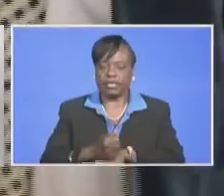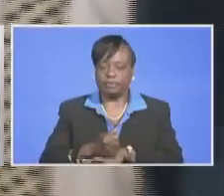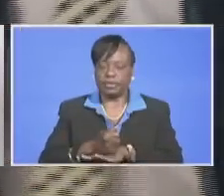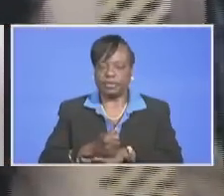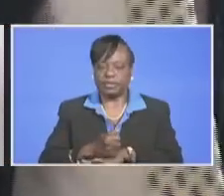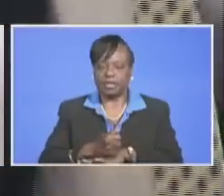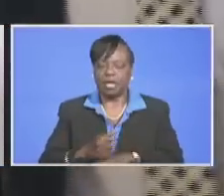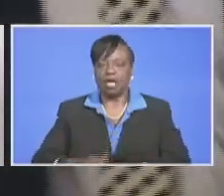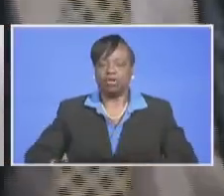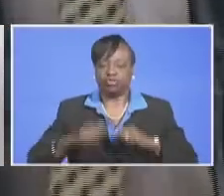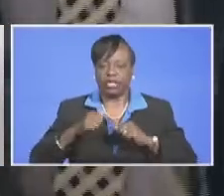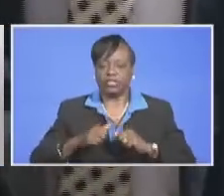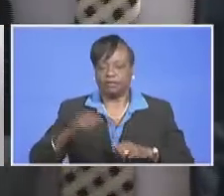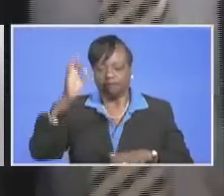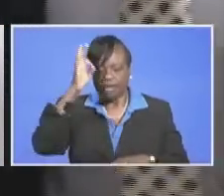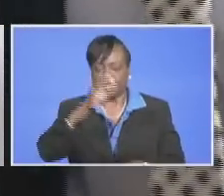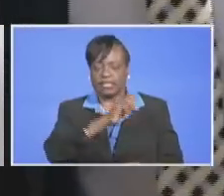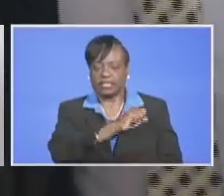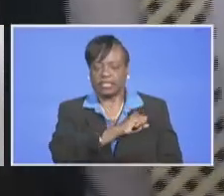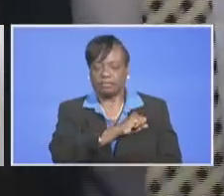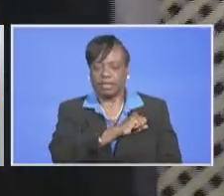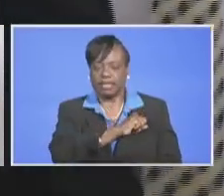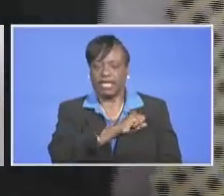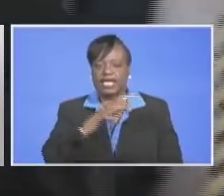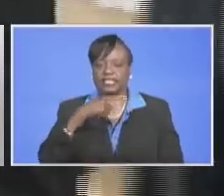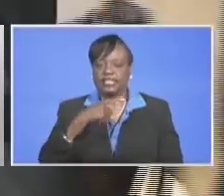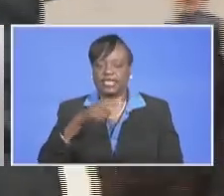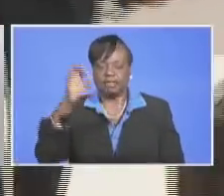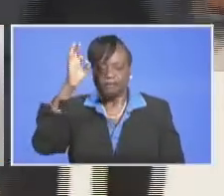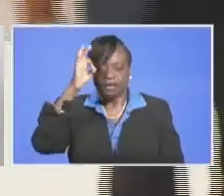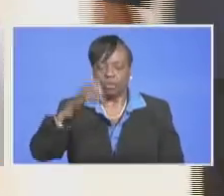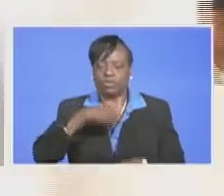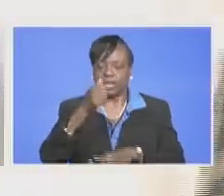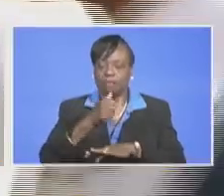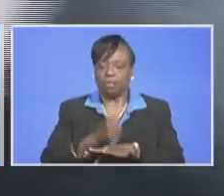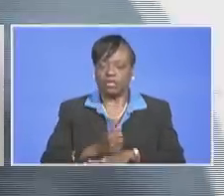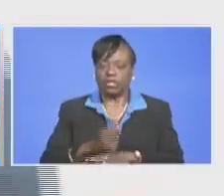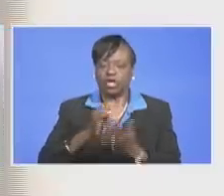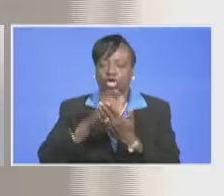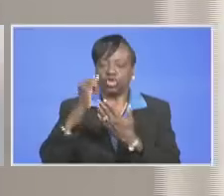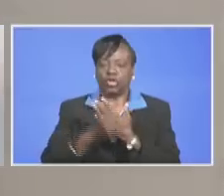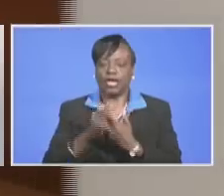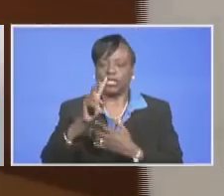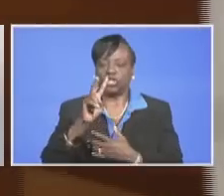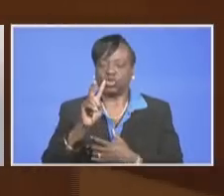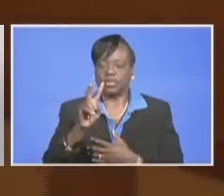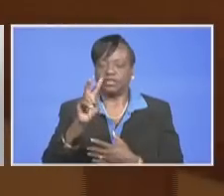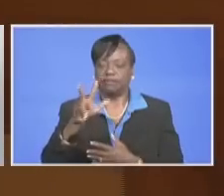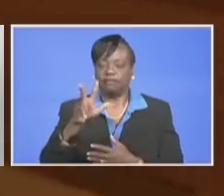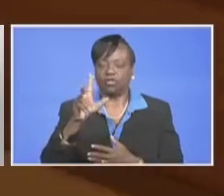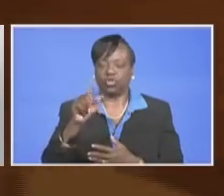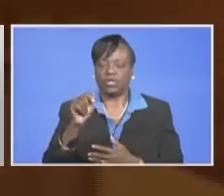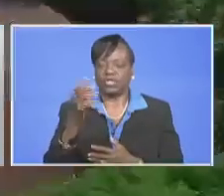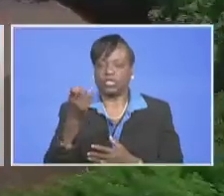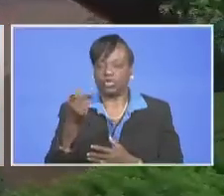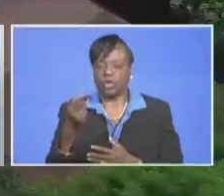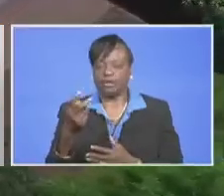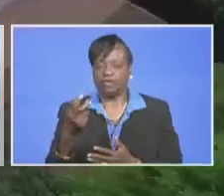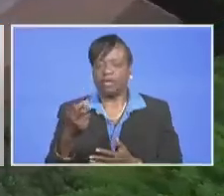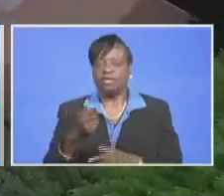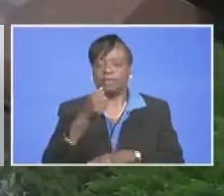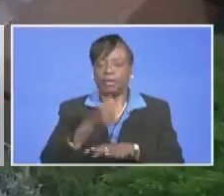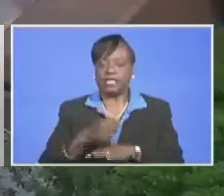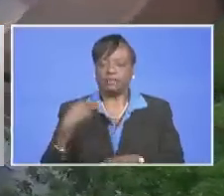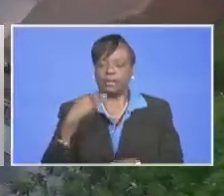chairman of the PHA, Frank Smith, revealed that Smith was appointed on July 25, 2012. The past board members were appointed